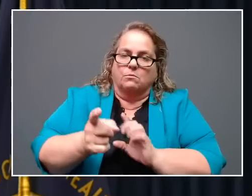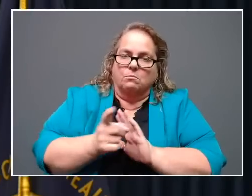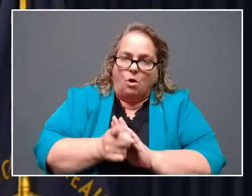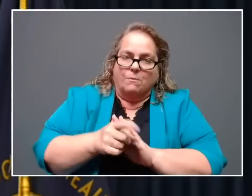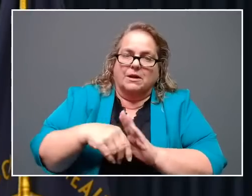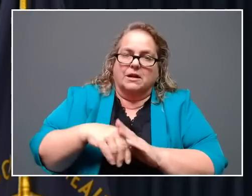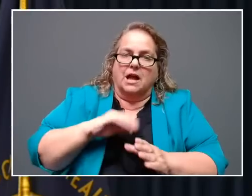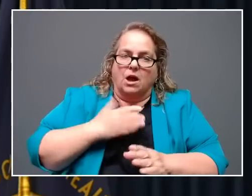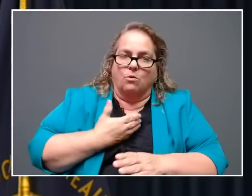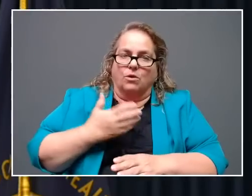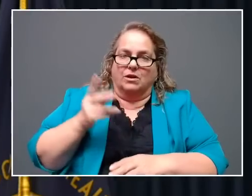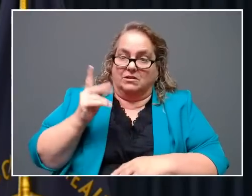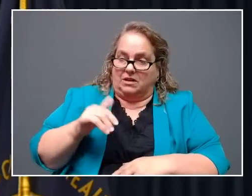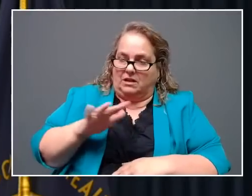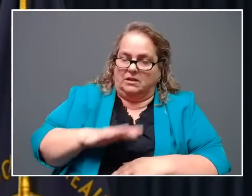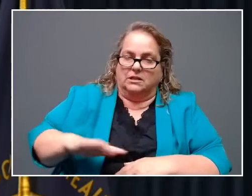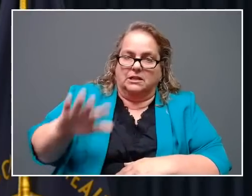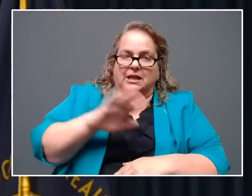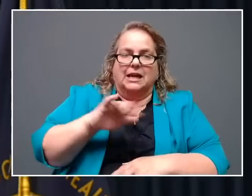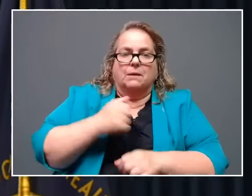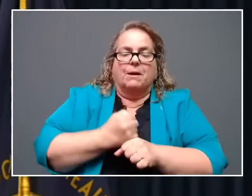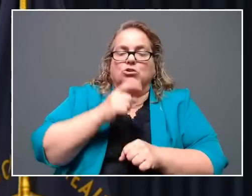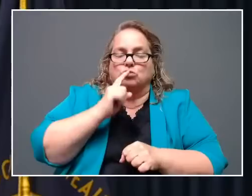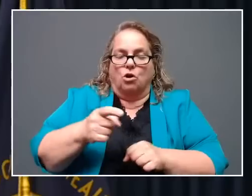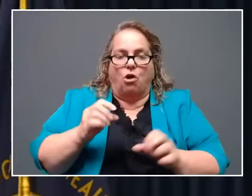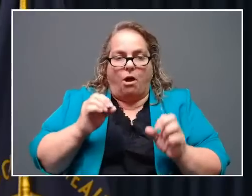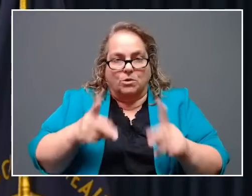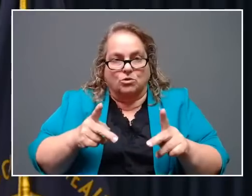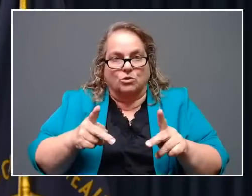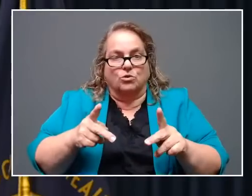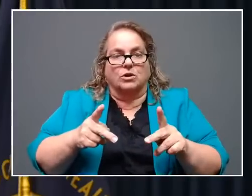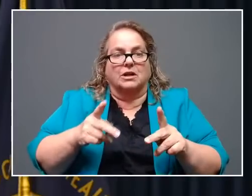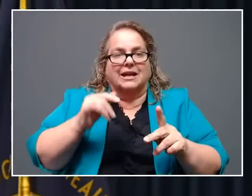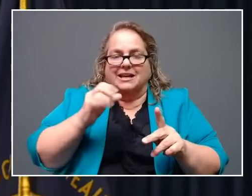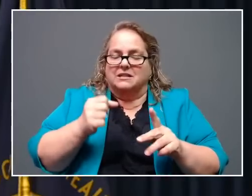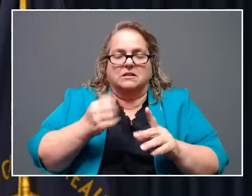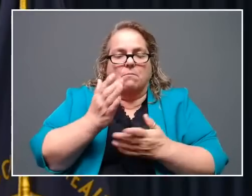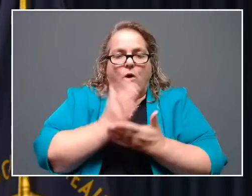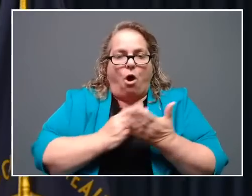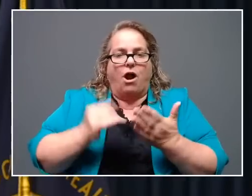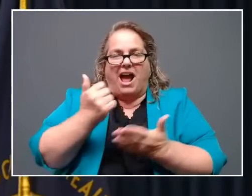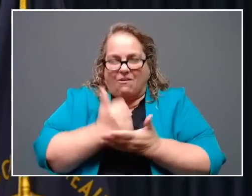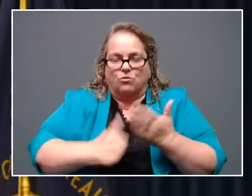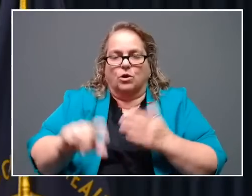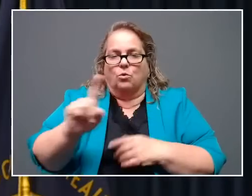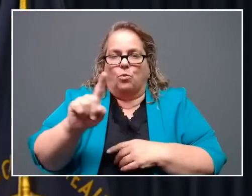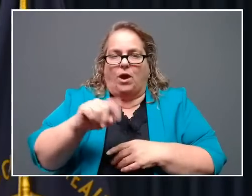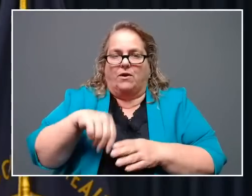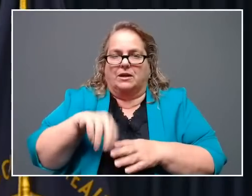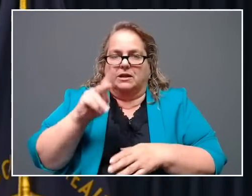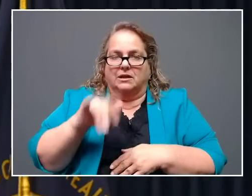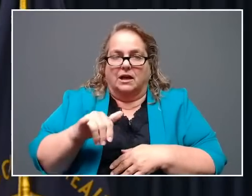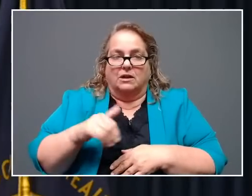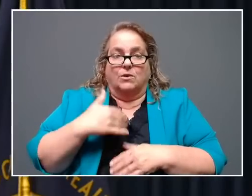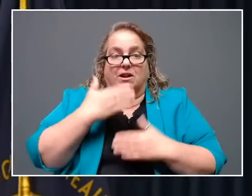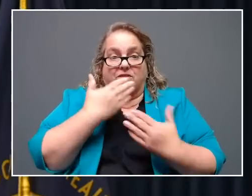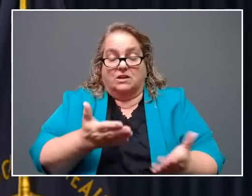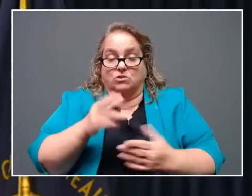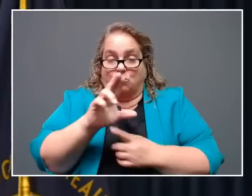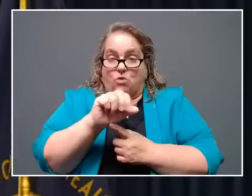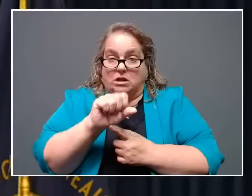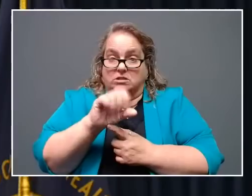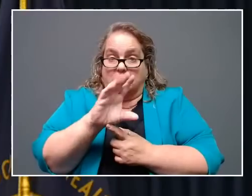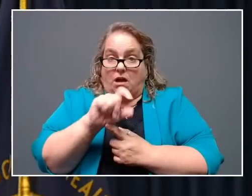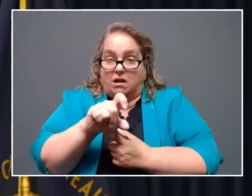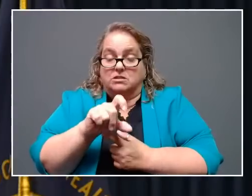This is making sure that opportunity extends everywhere. So I want to thank Russ Cox and everybody at Norton Healthcare. Thanks